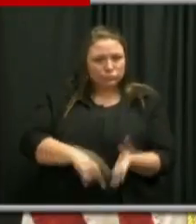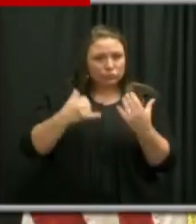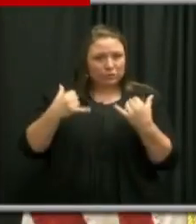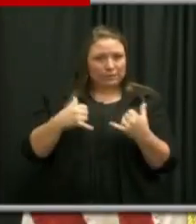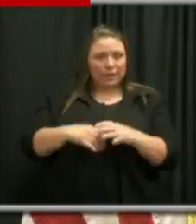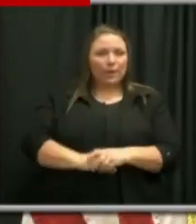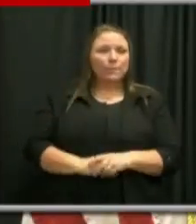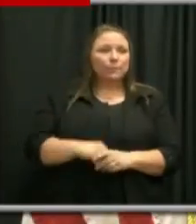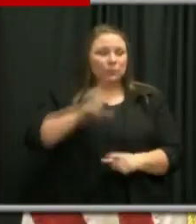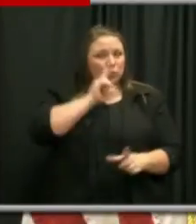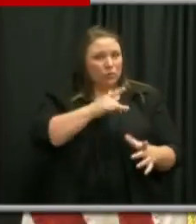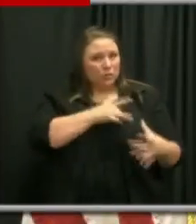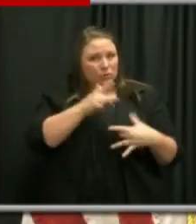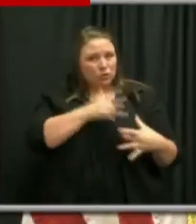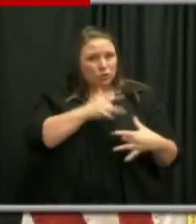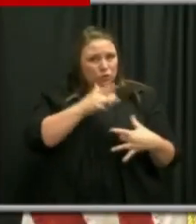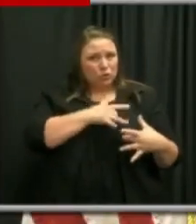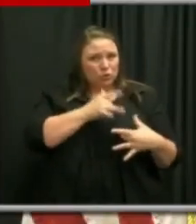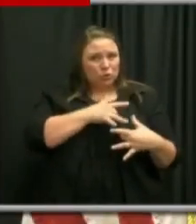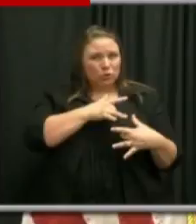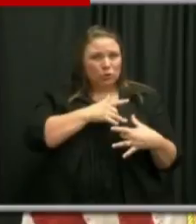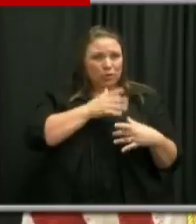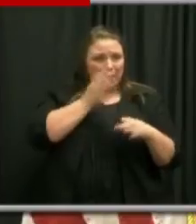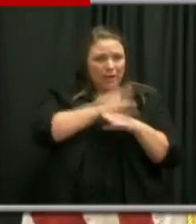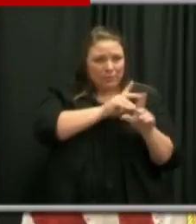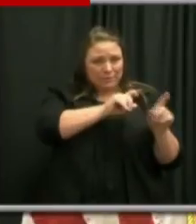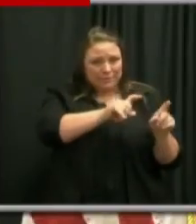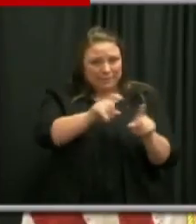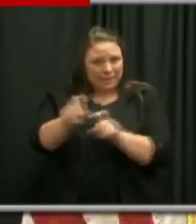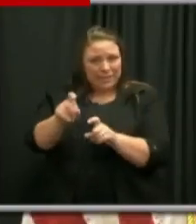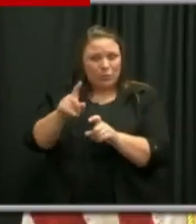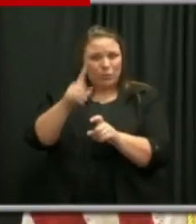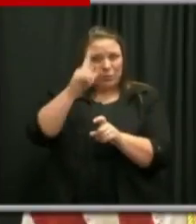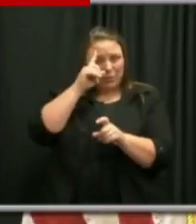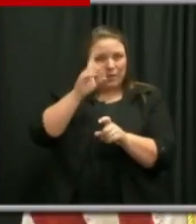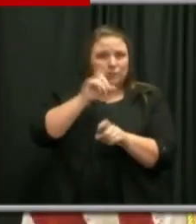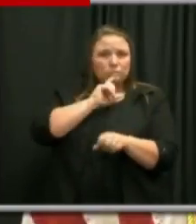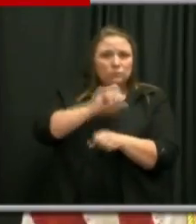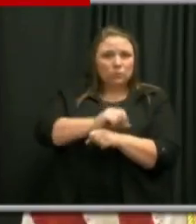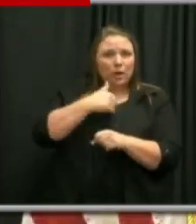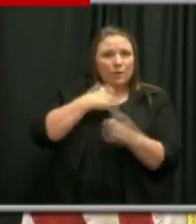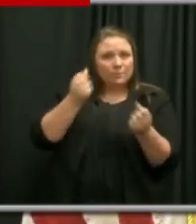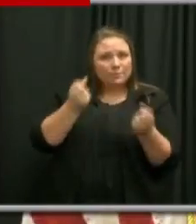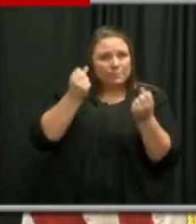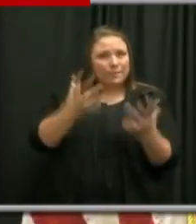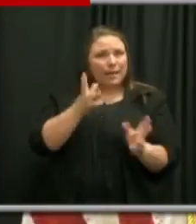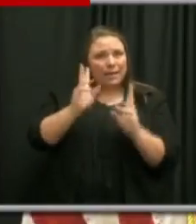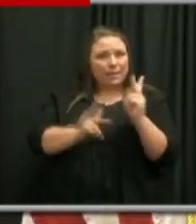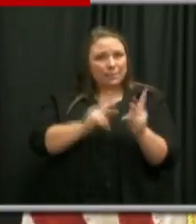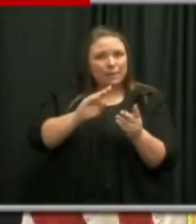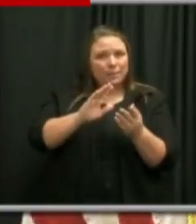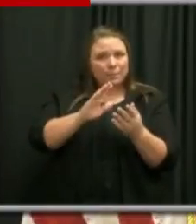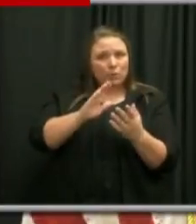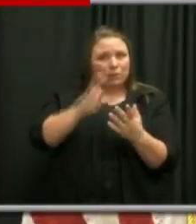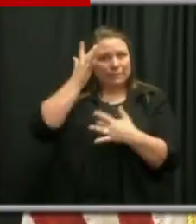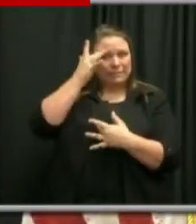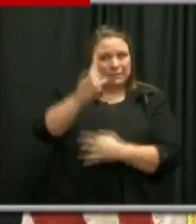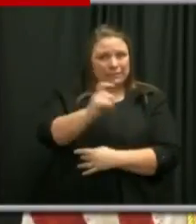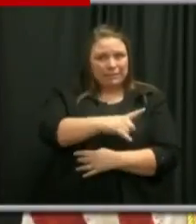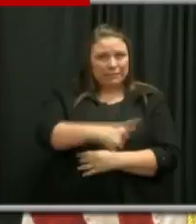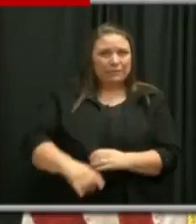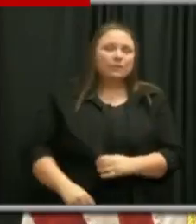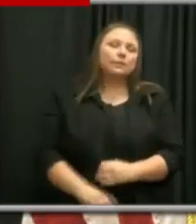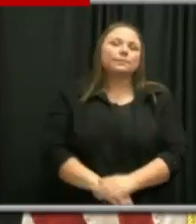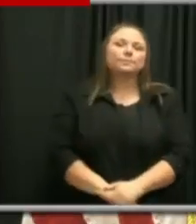you really concerned after when you test everyone? Do you think there's a huge chance that there's going to be a large number of positive cases? Thank you so much.